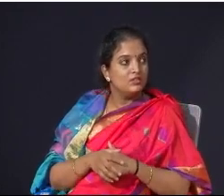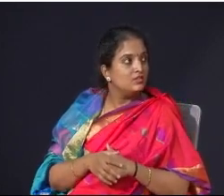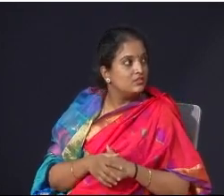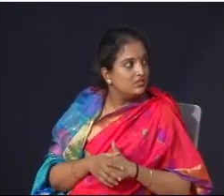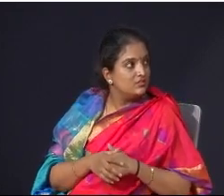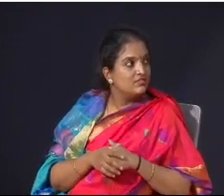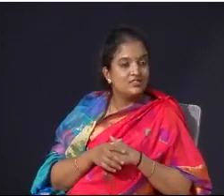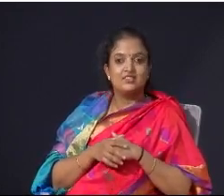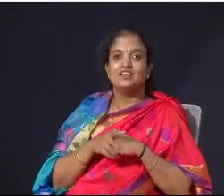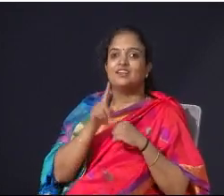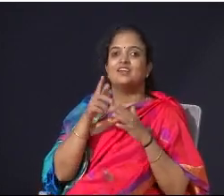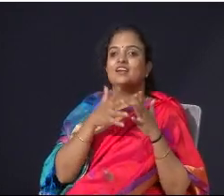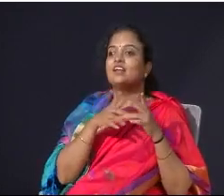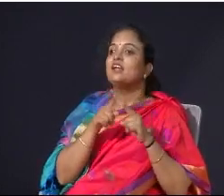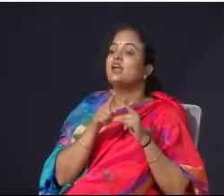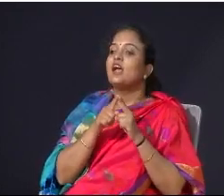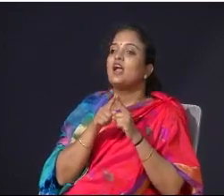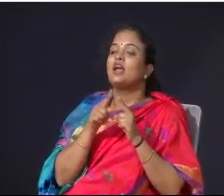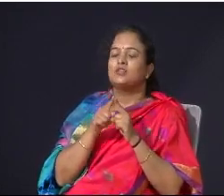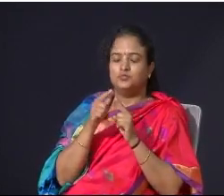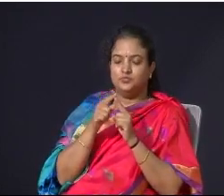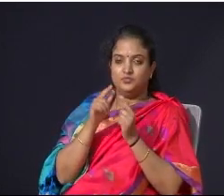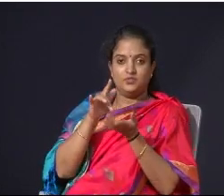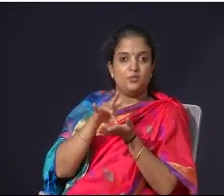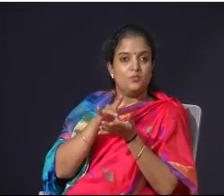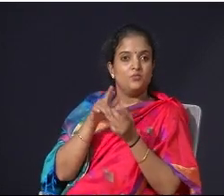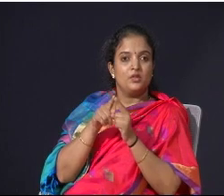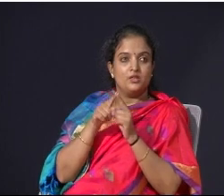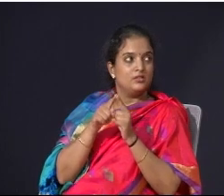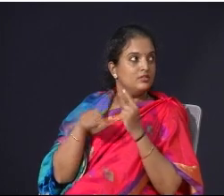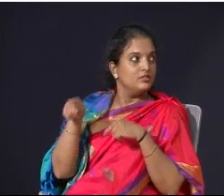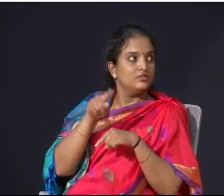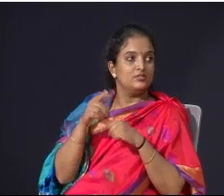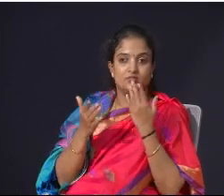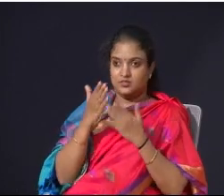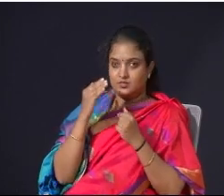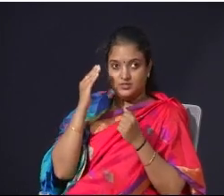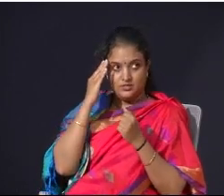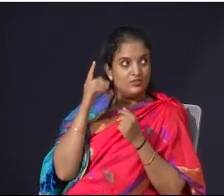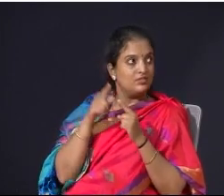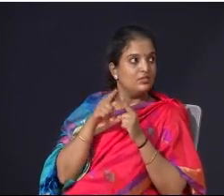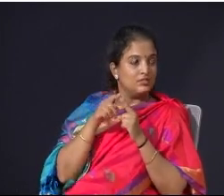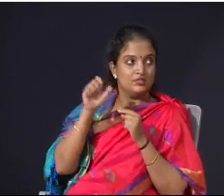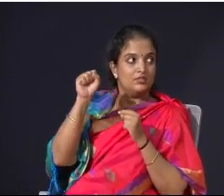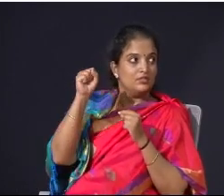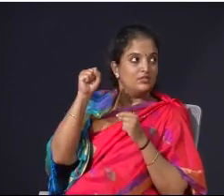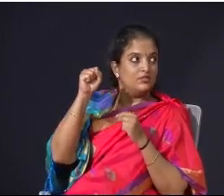Wow, very good. So there is central field loss. Do you all want to experience what it is like? Just close your